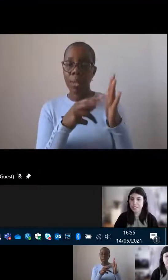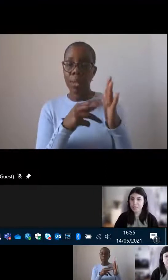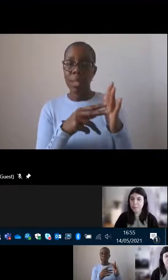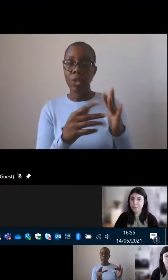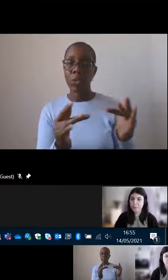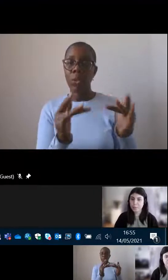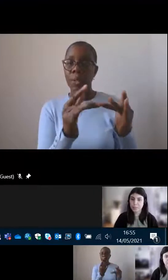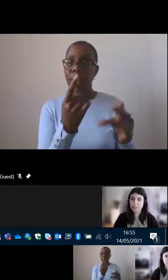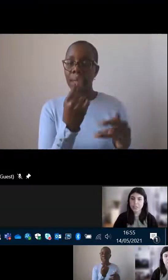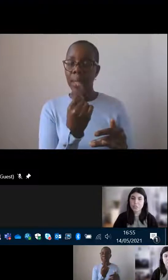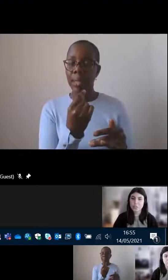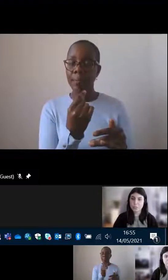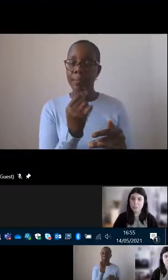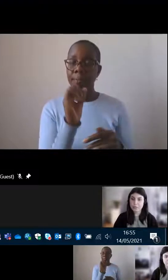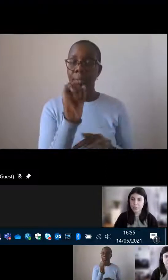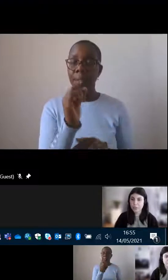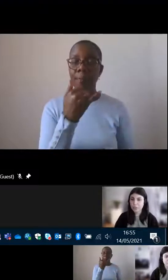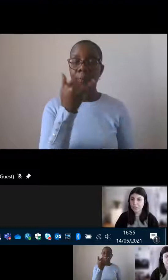is